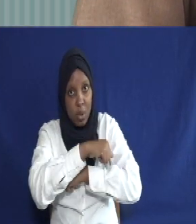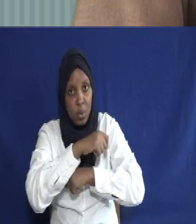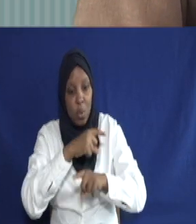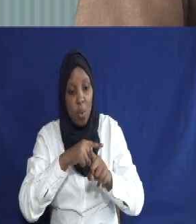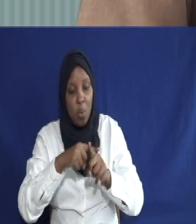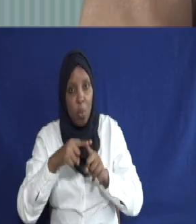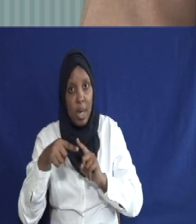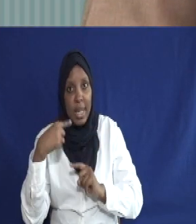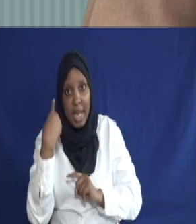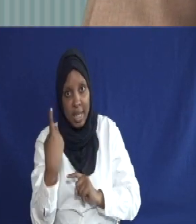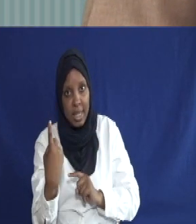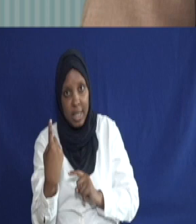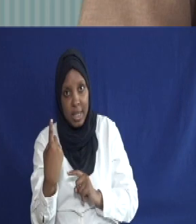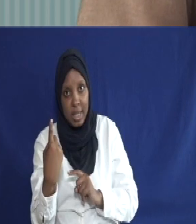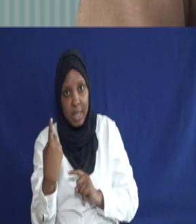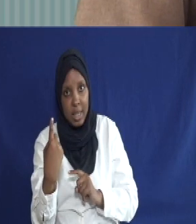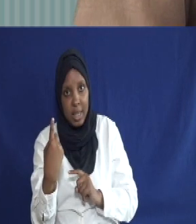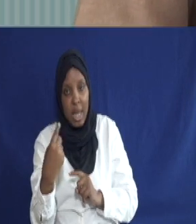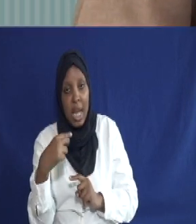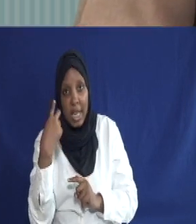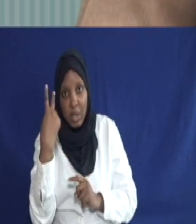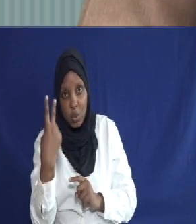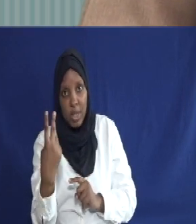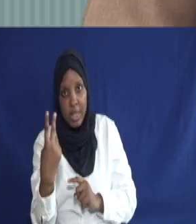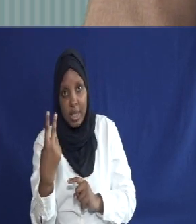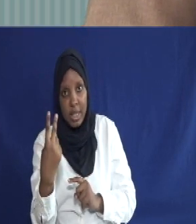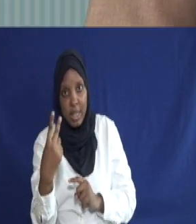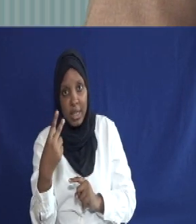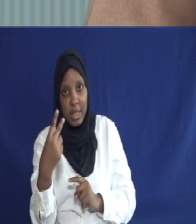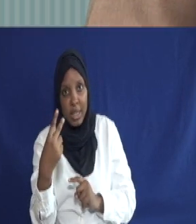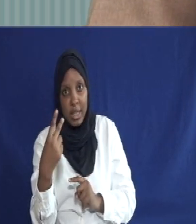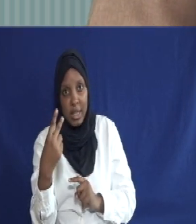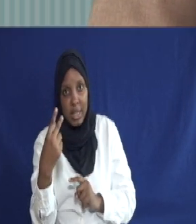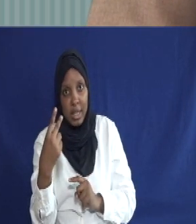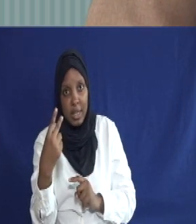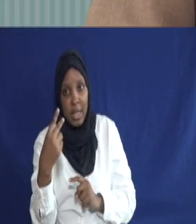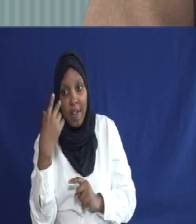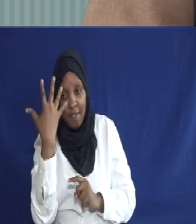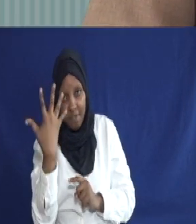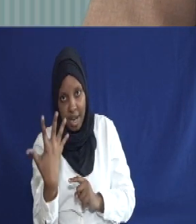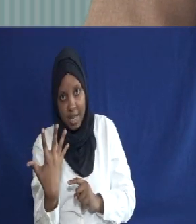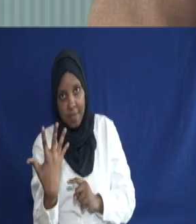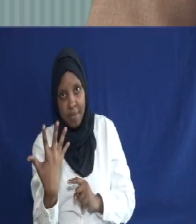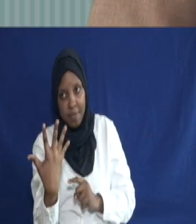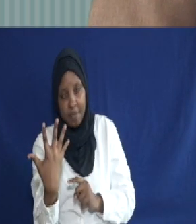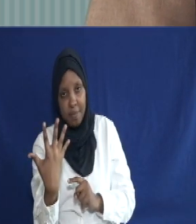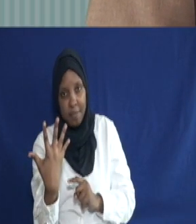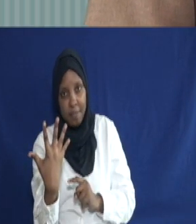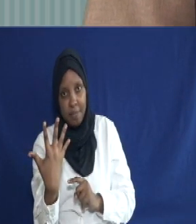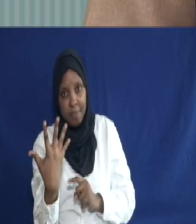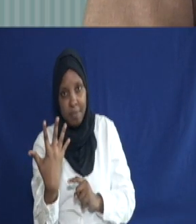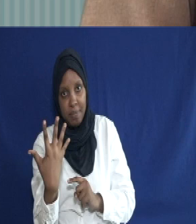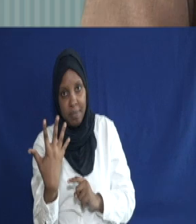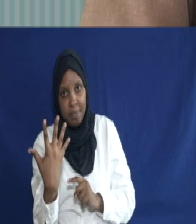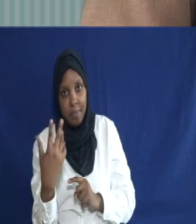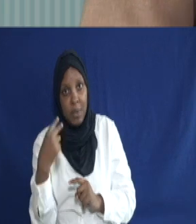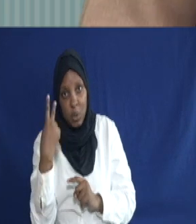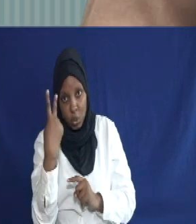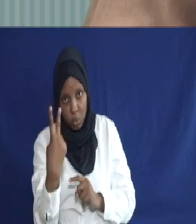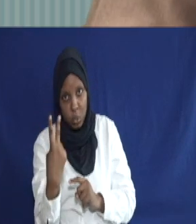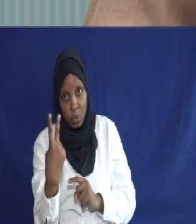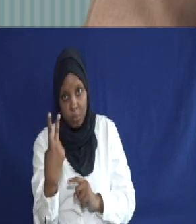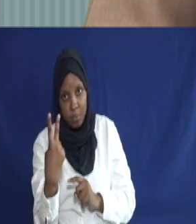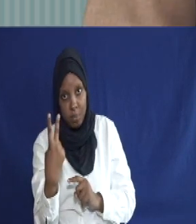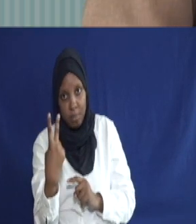125. Number 2, x exponent 3 is equal to 216.